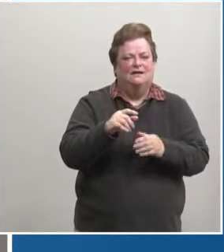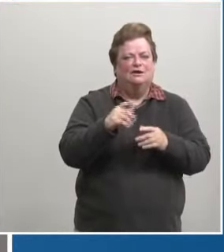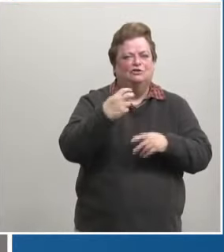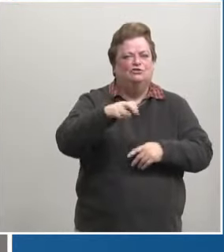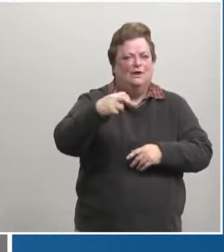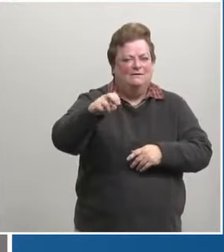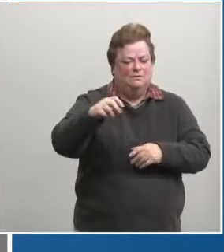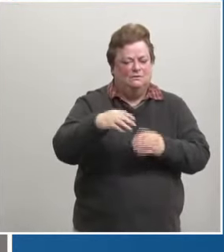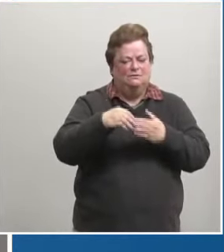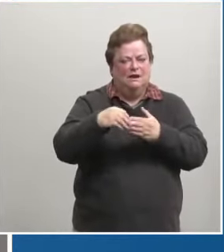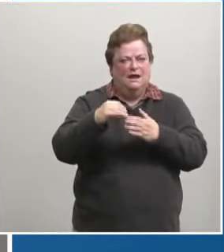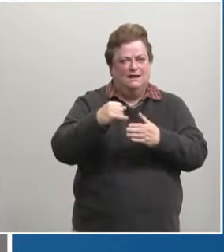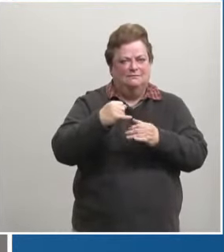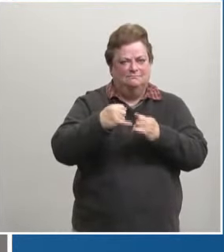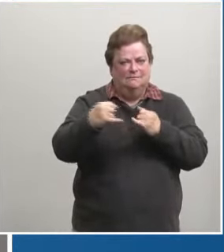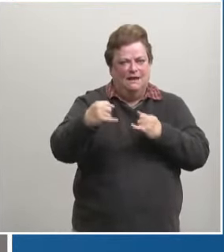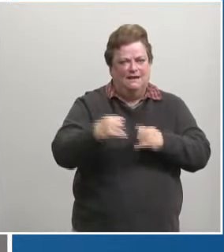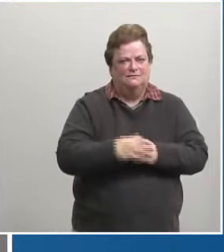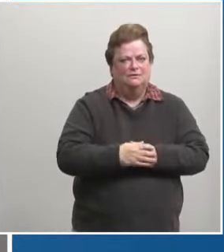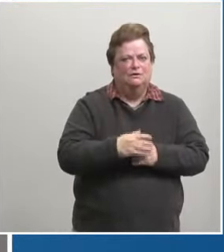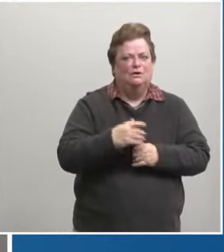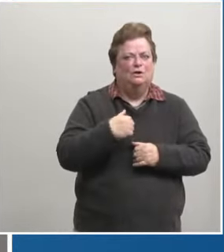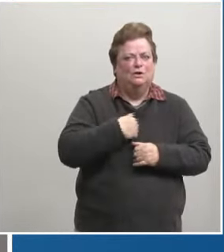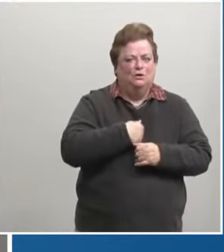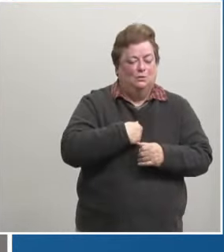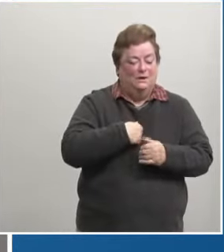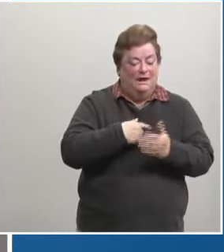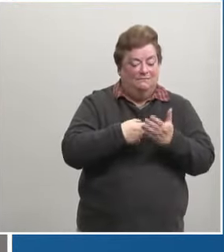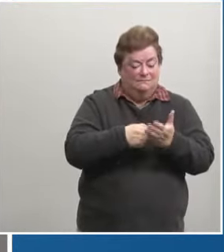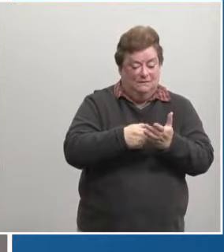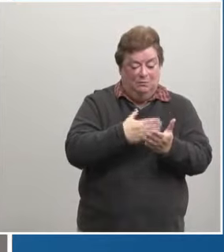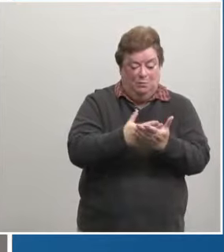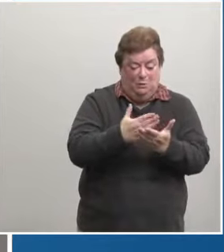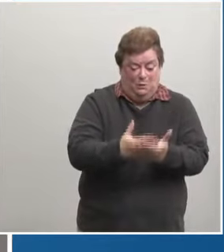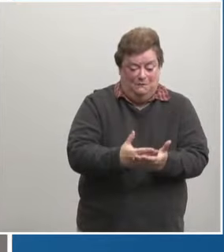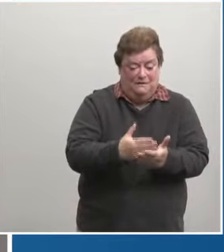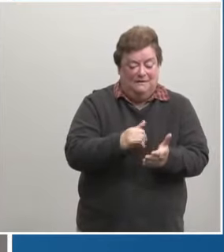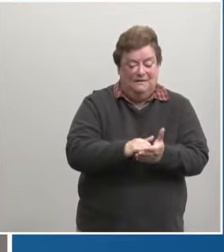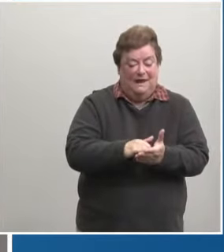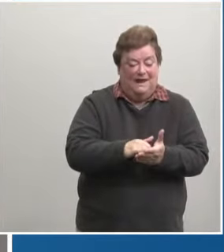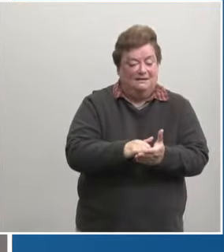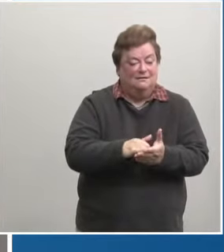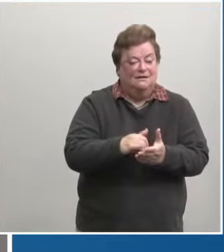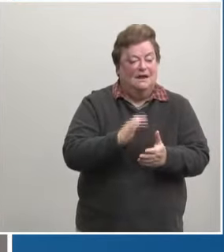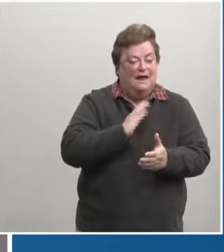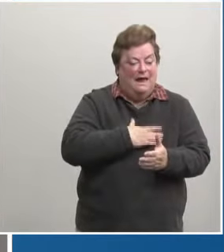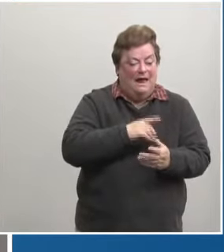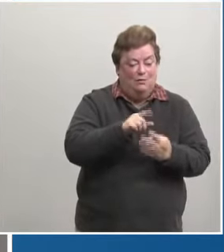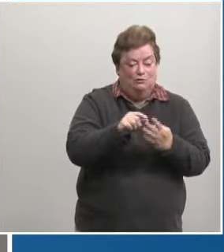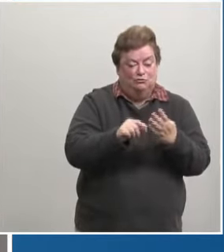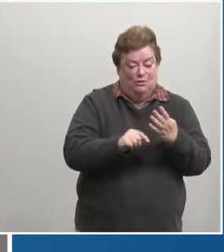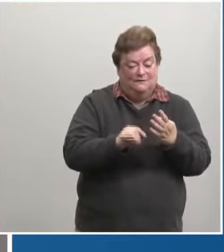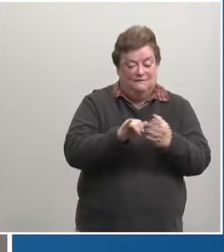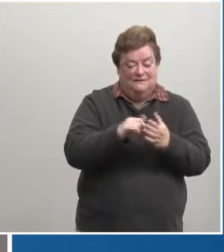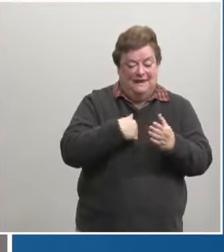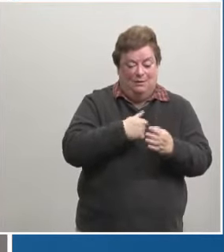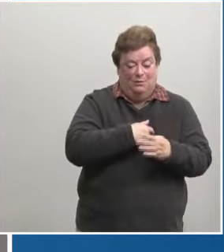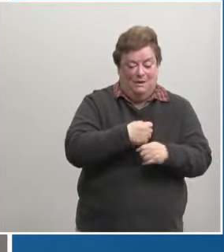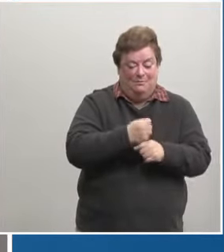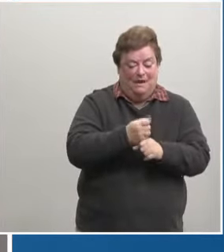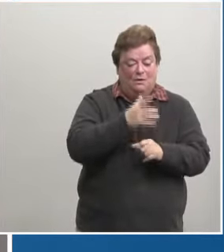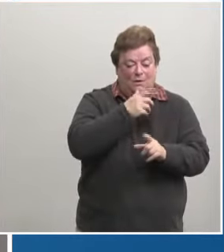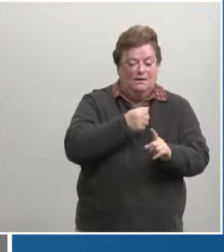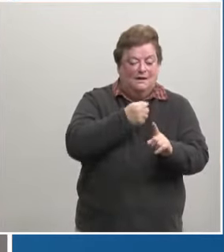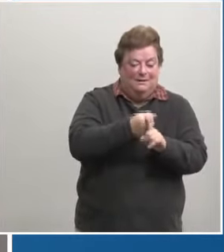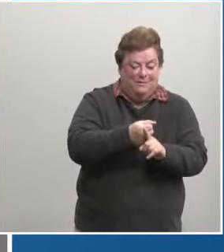demonstrated before that our collective action can improve our situation. The choices every one of us makes in the coming months will impact how